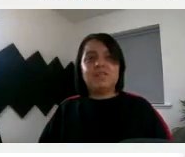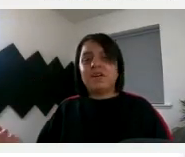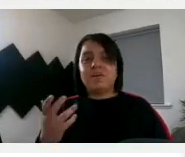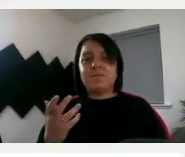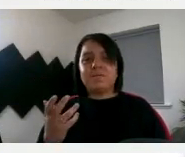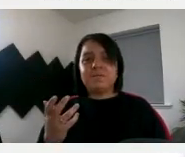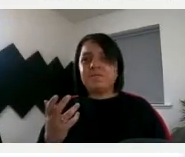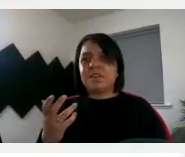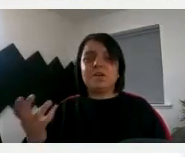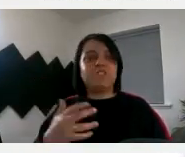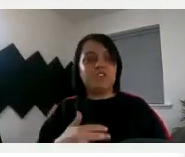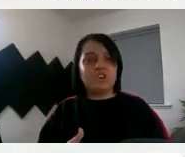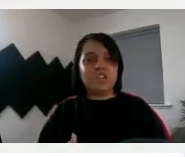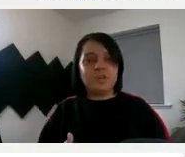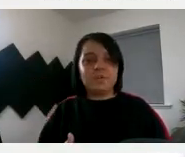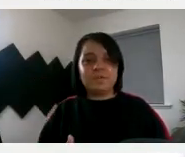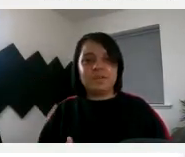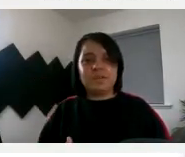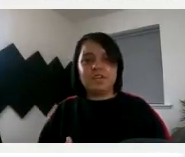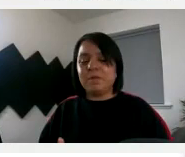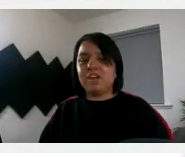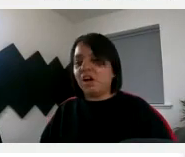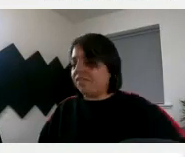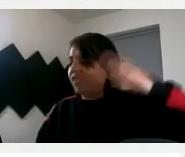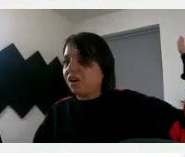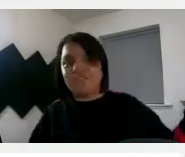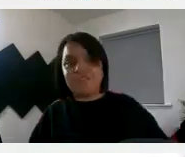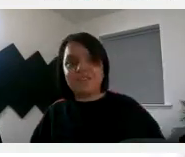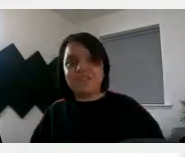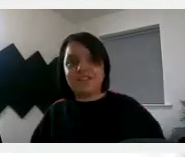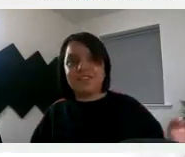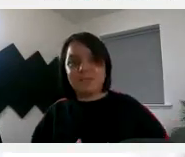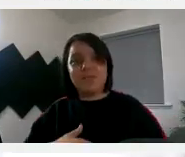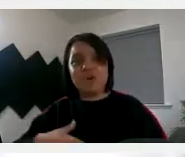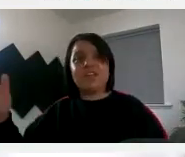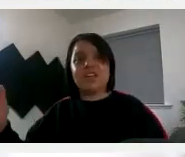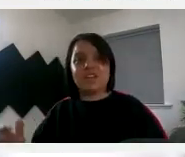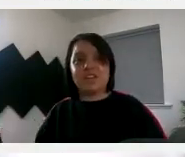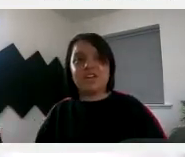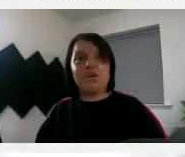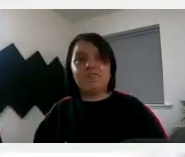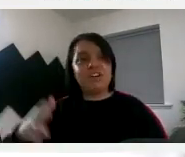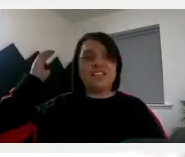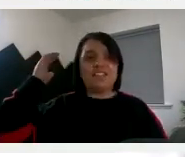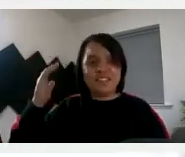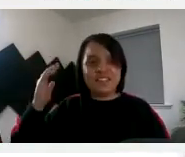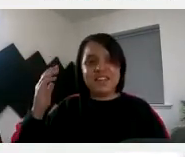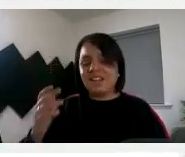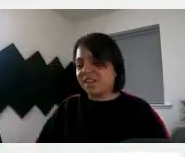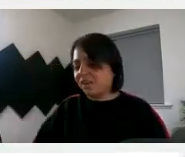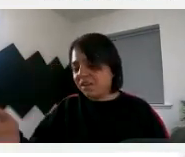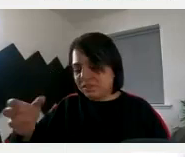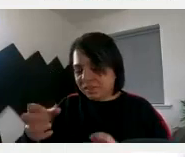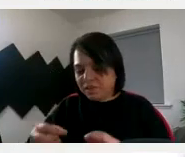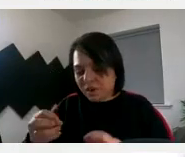If someone's annoying you, you can be like, oh, fuck off. So you can put words at the end of it, or fuck it. Like, you